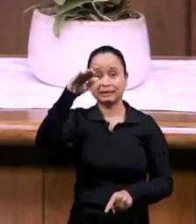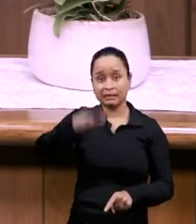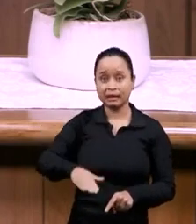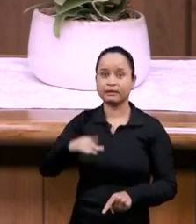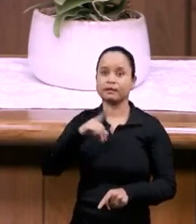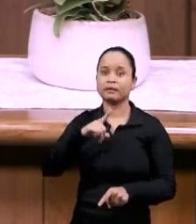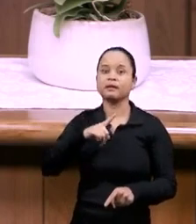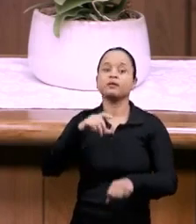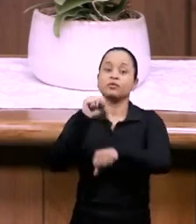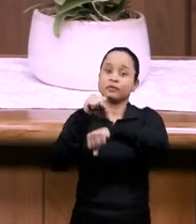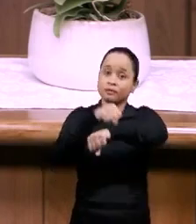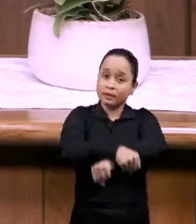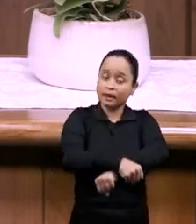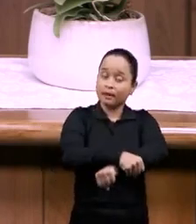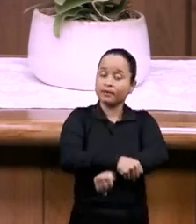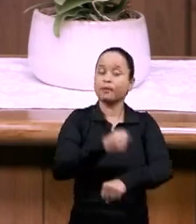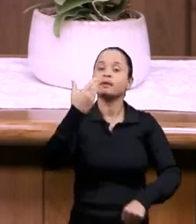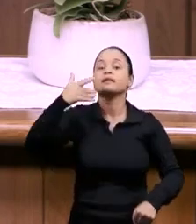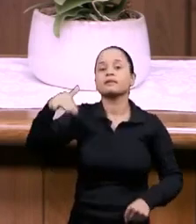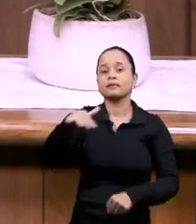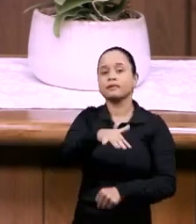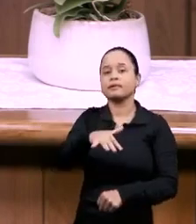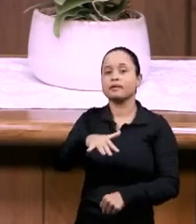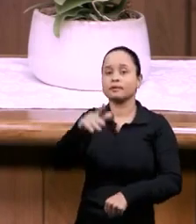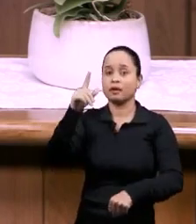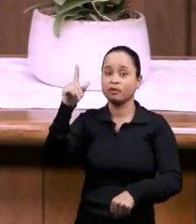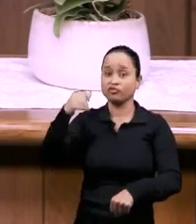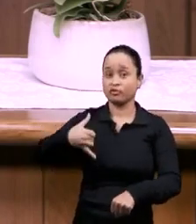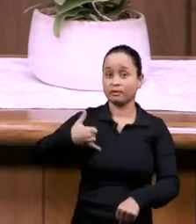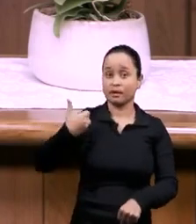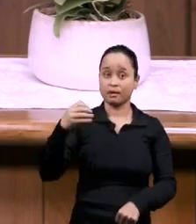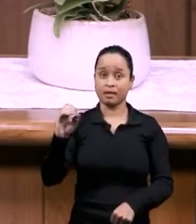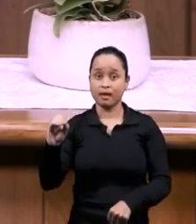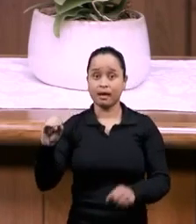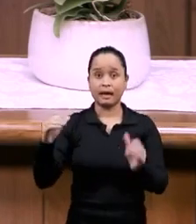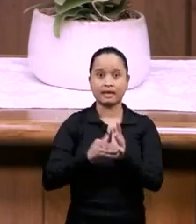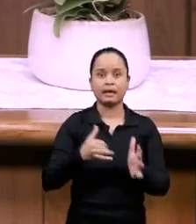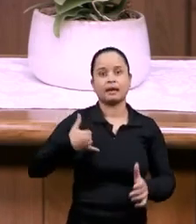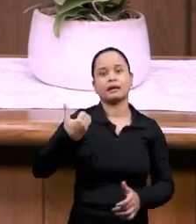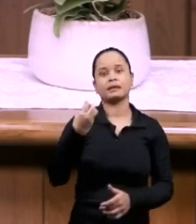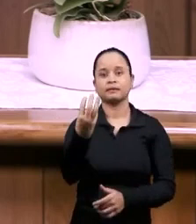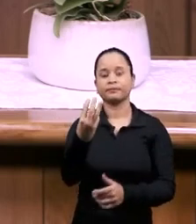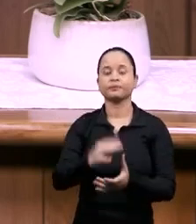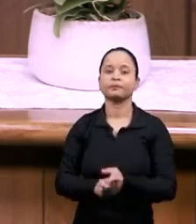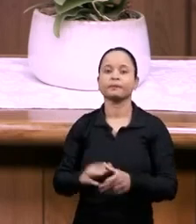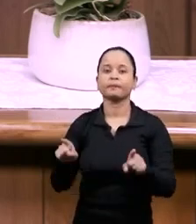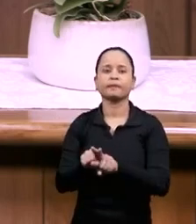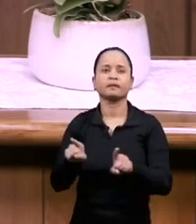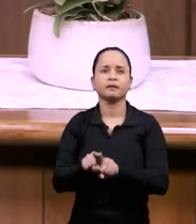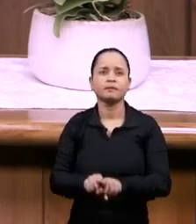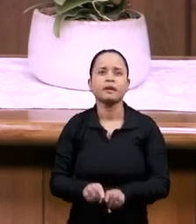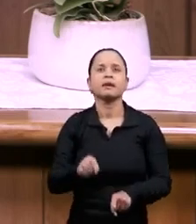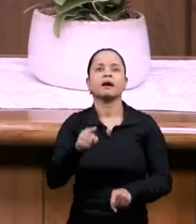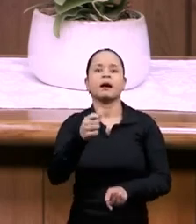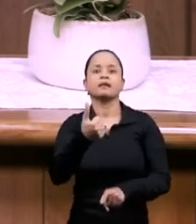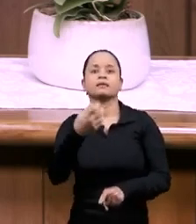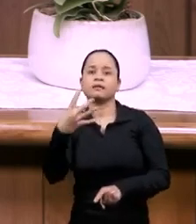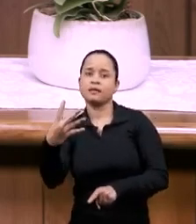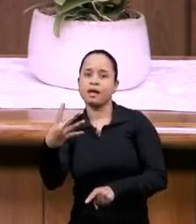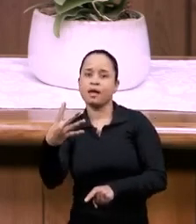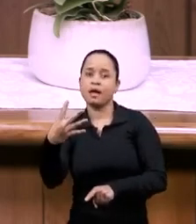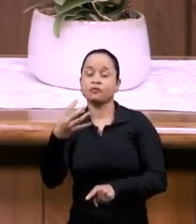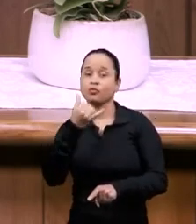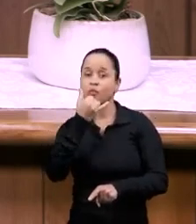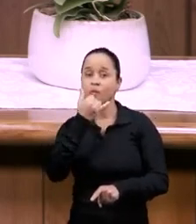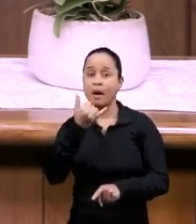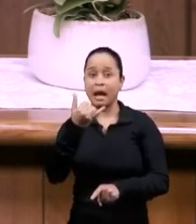at 3:00 Brazil time, from 0 to 3, the children will have a transmission. And at 4